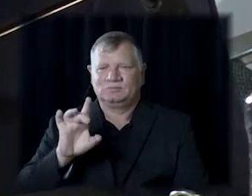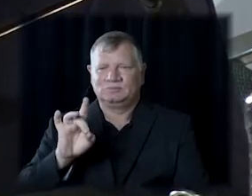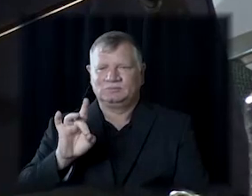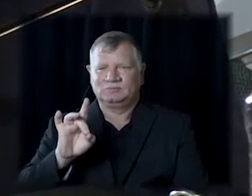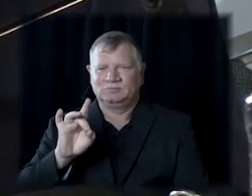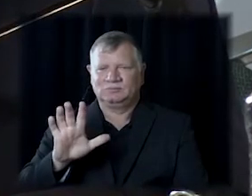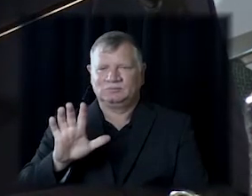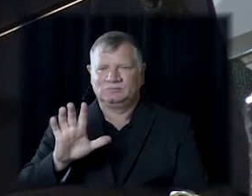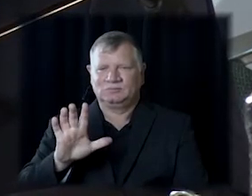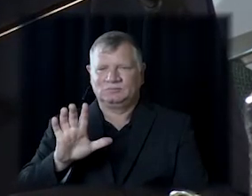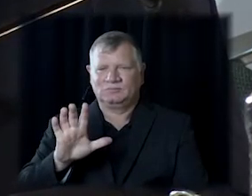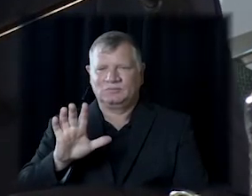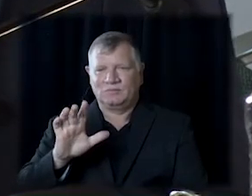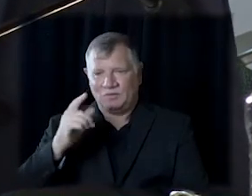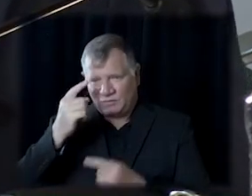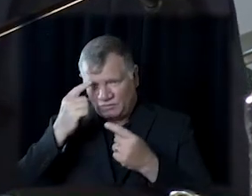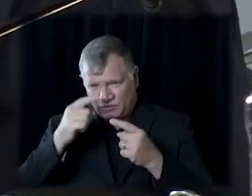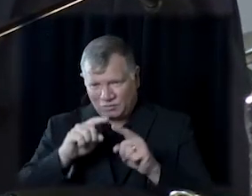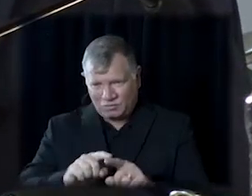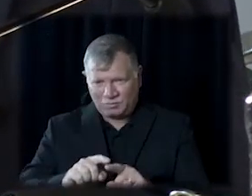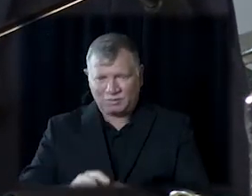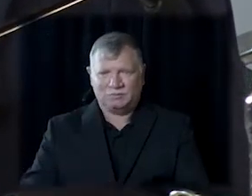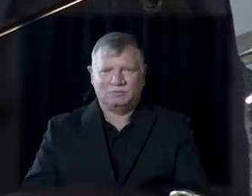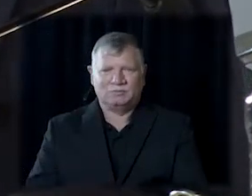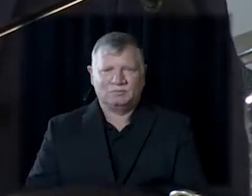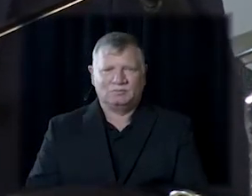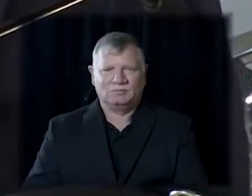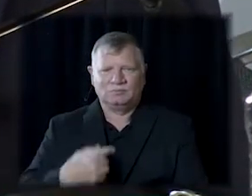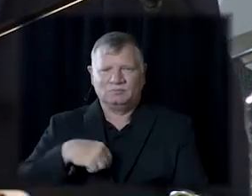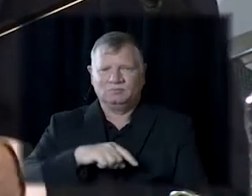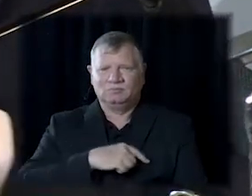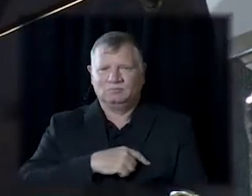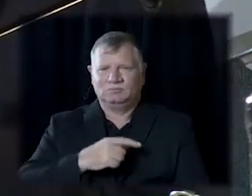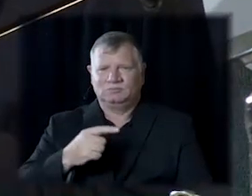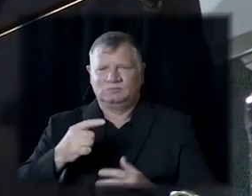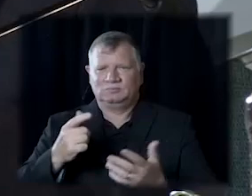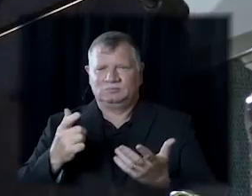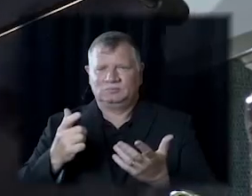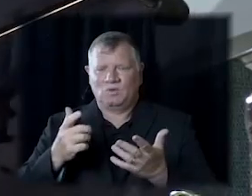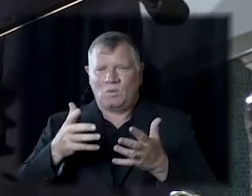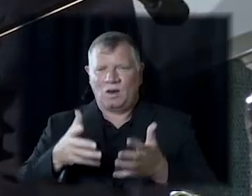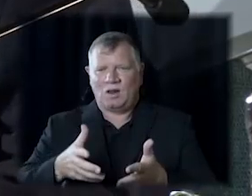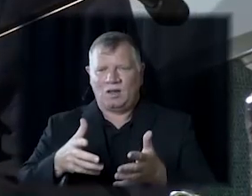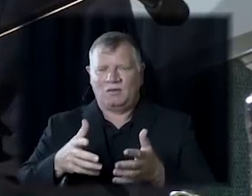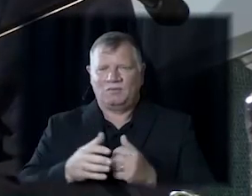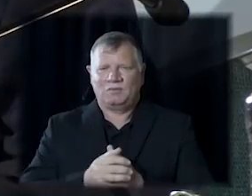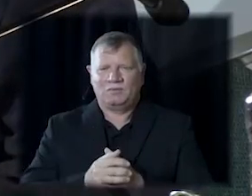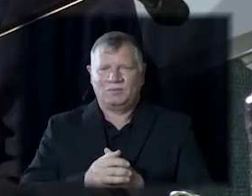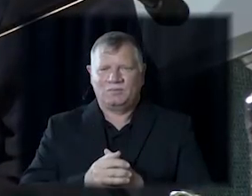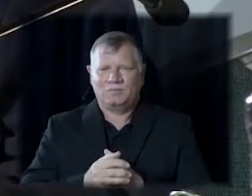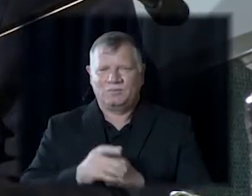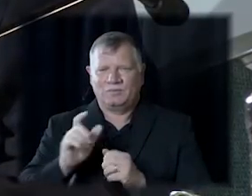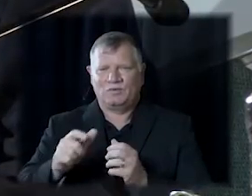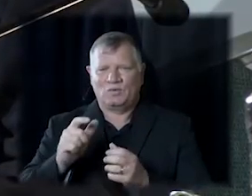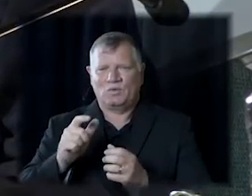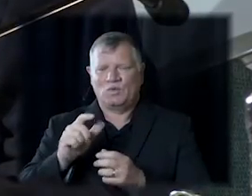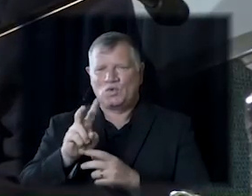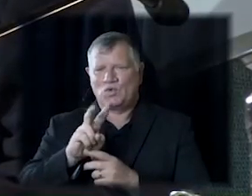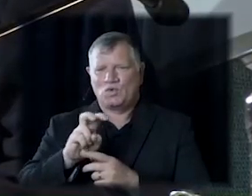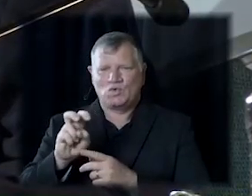85 tolling agreements executed. We were then left with having to file